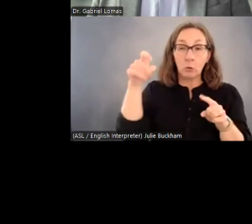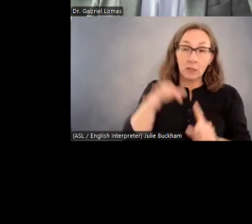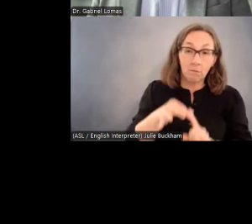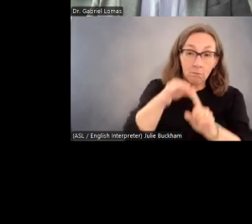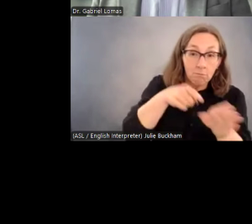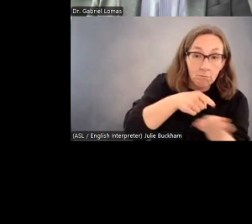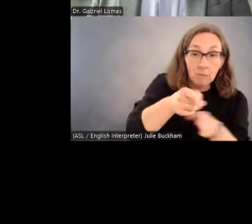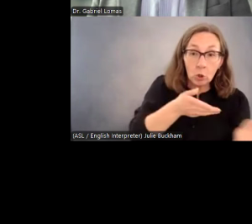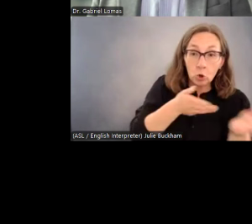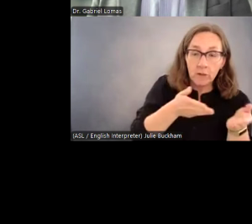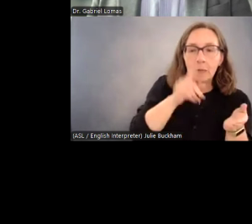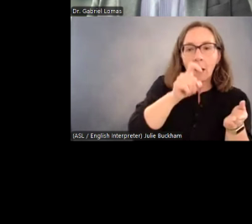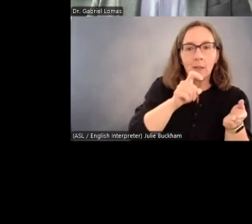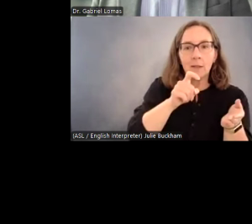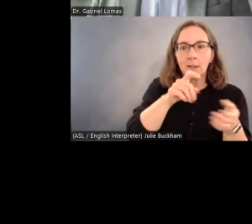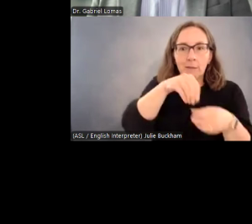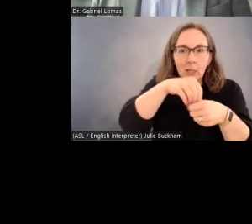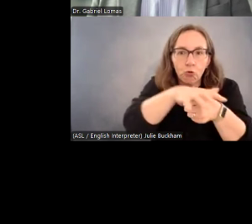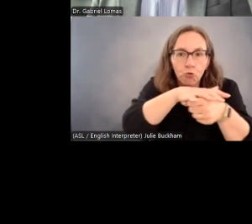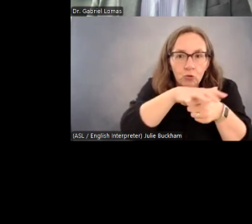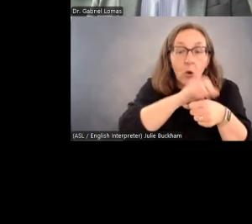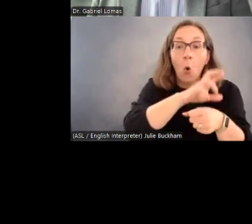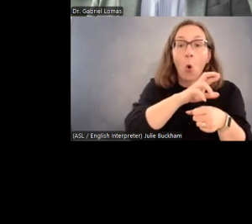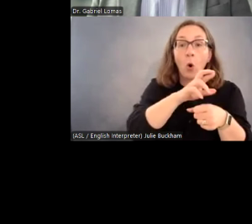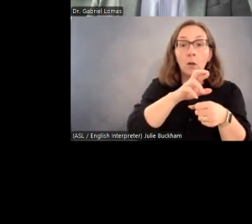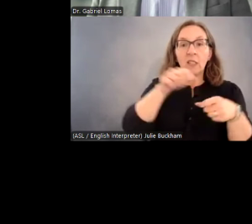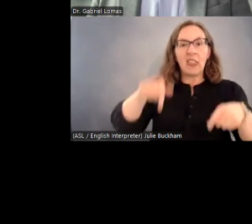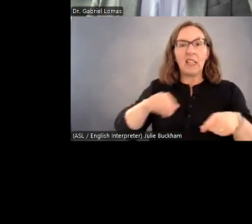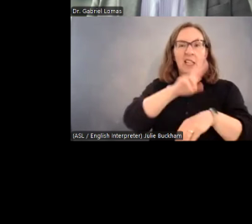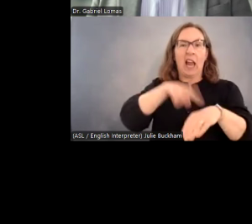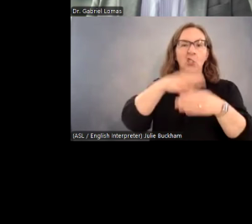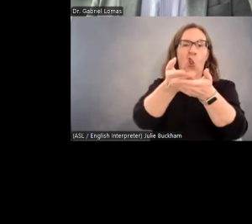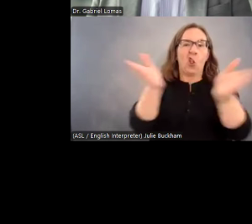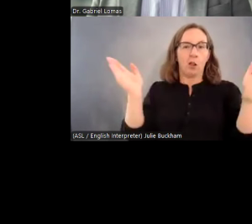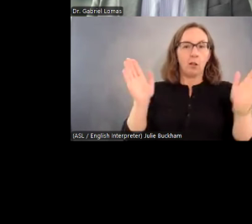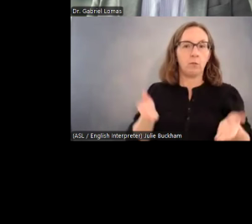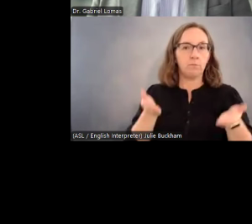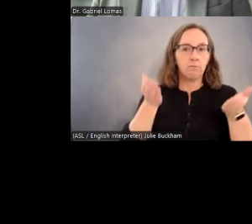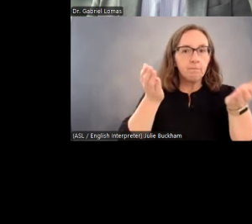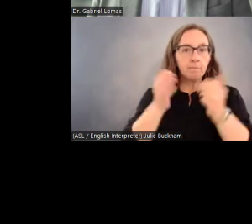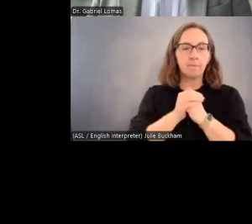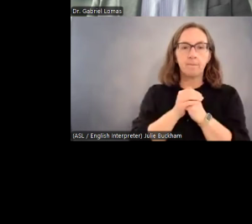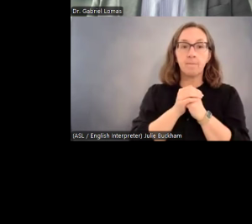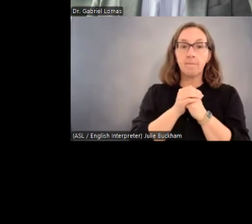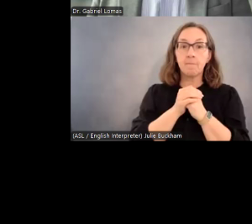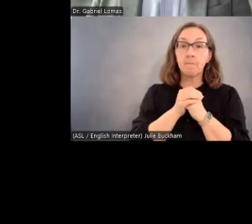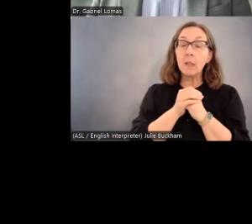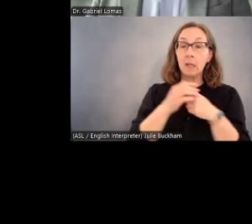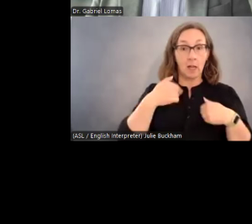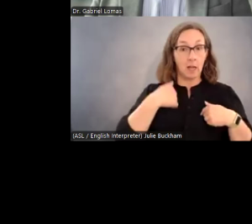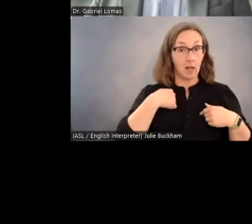in a regional, or in our case, it was provided in a national way. And a lot of the individuals I worked